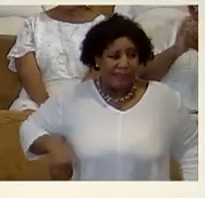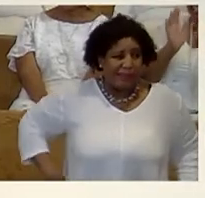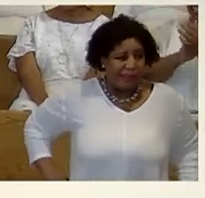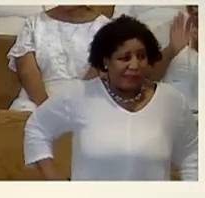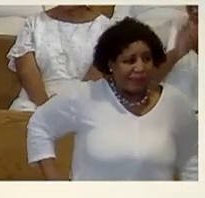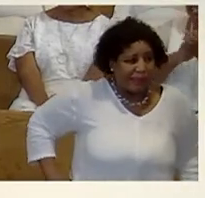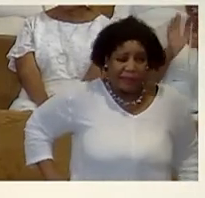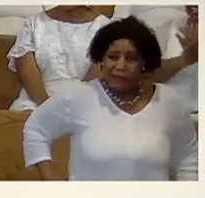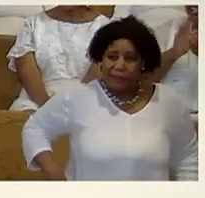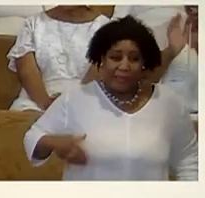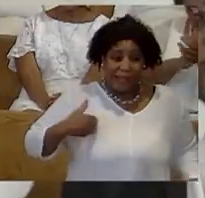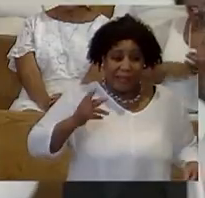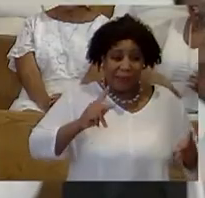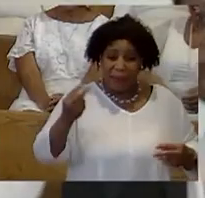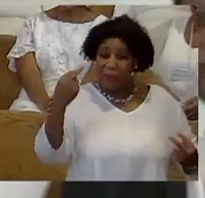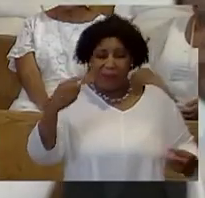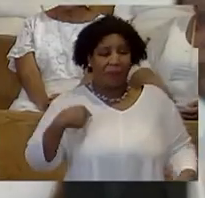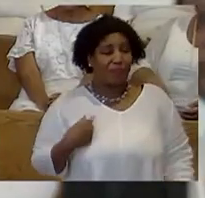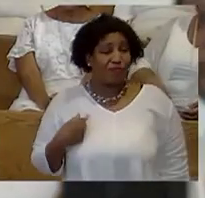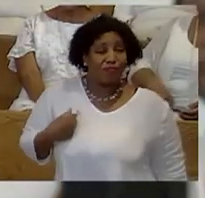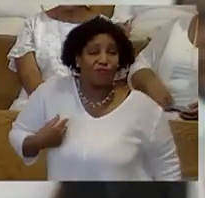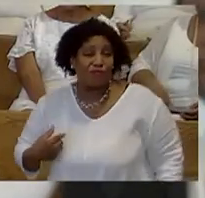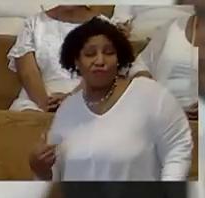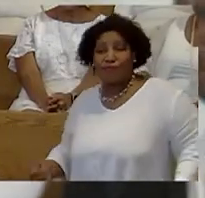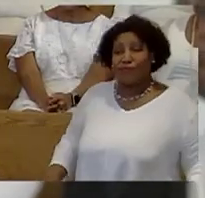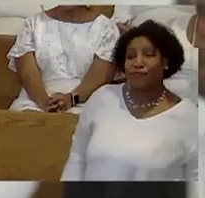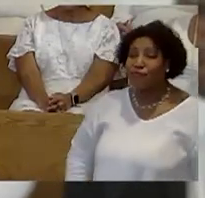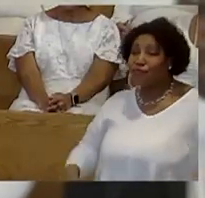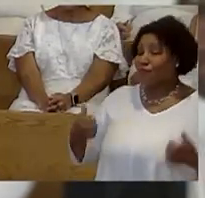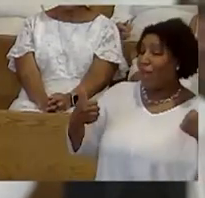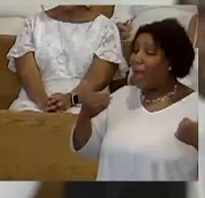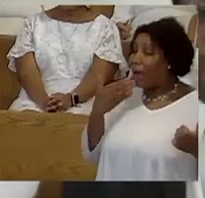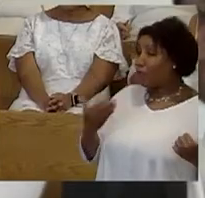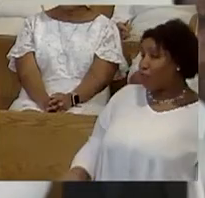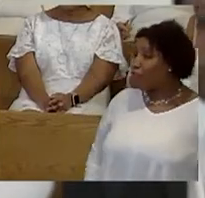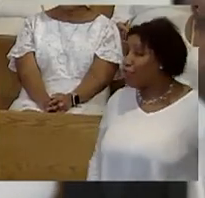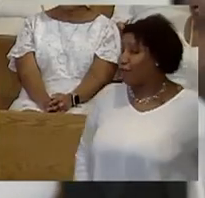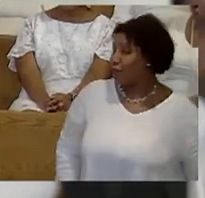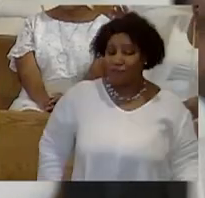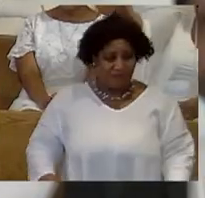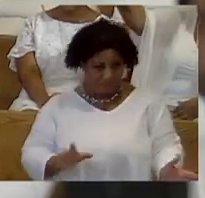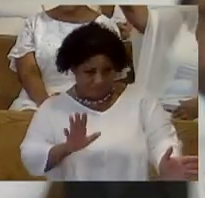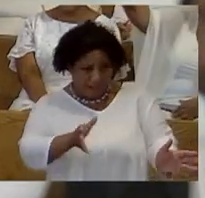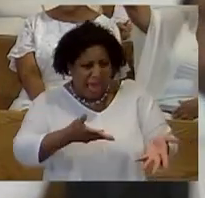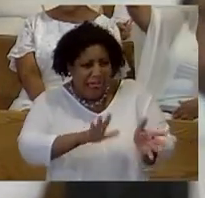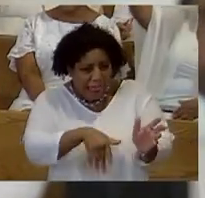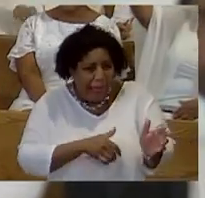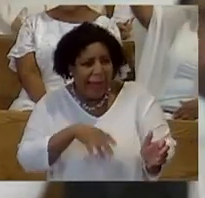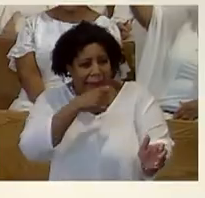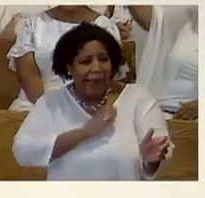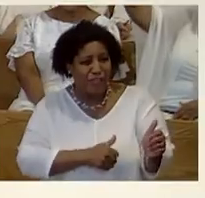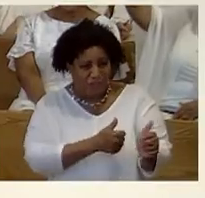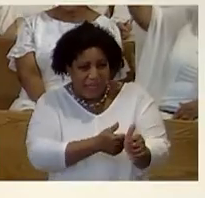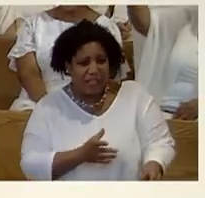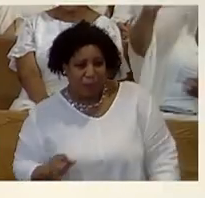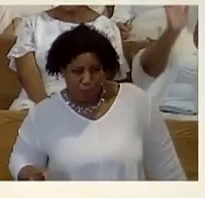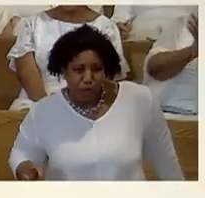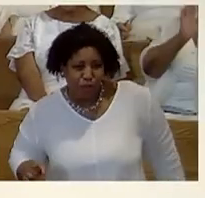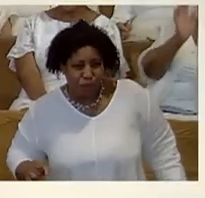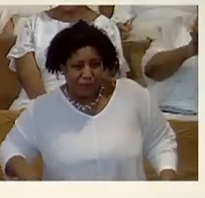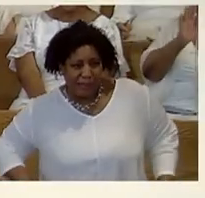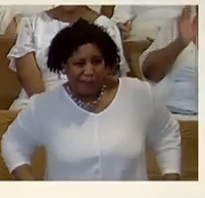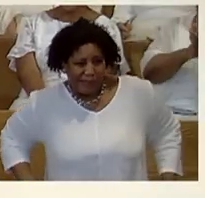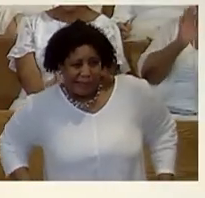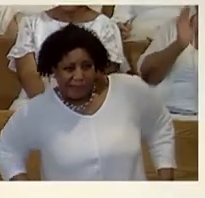y'all young folk looking at me right now and say, I got it all together. Well, let age catch up with you. You might have some aches and some